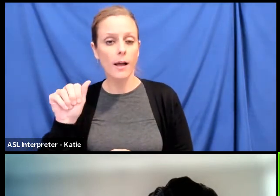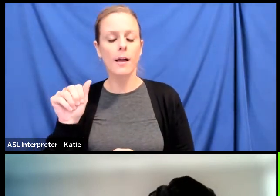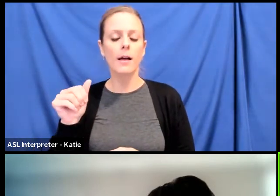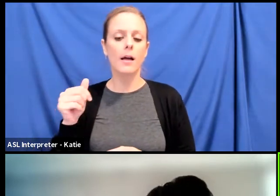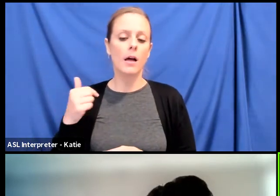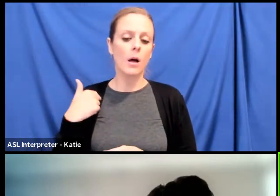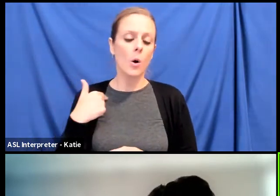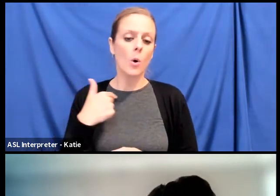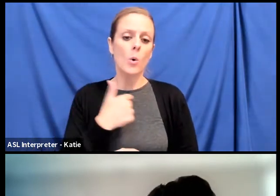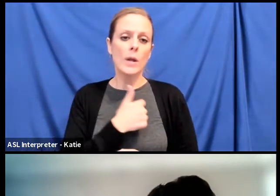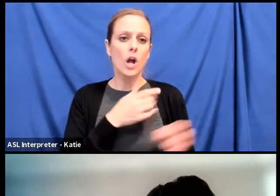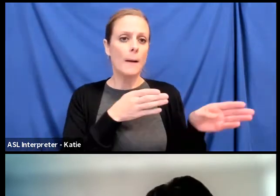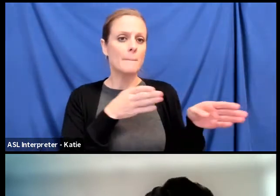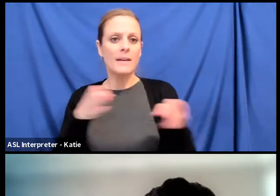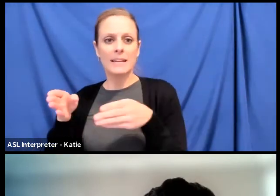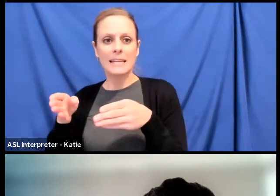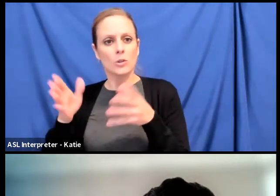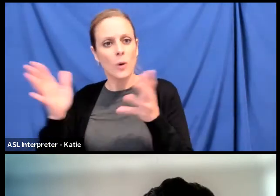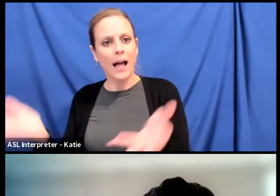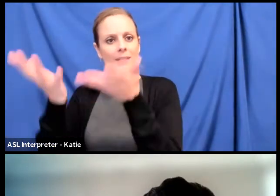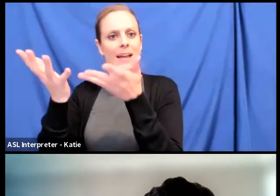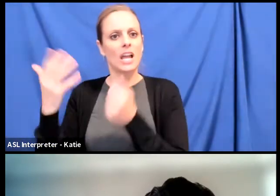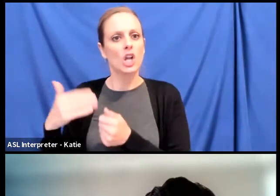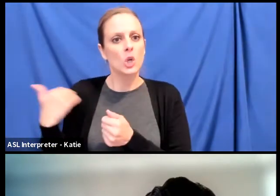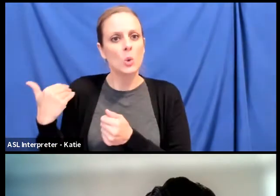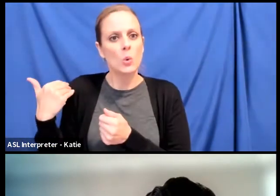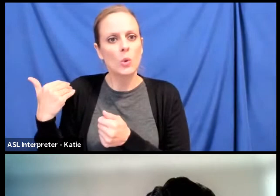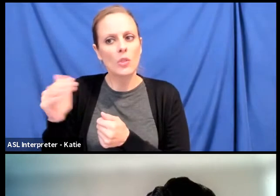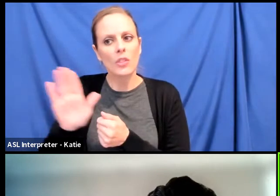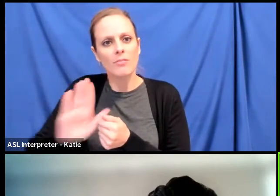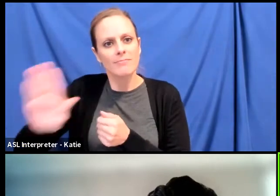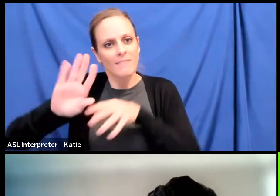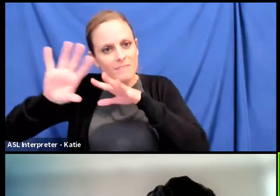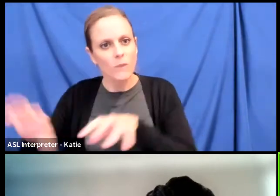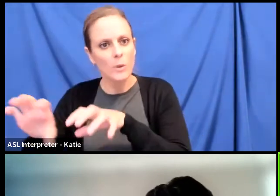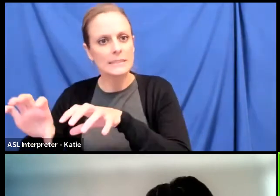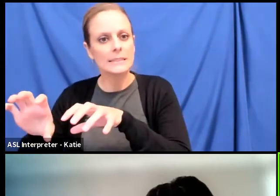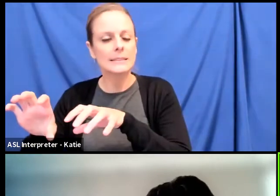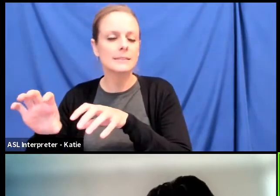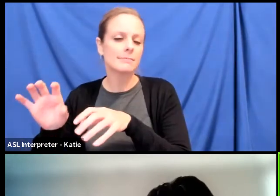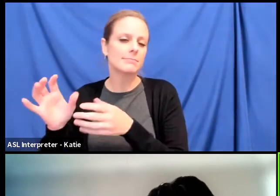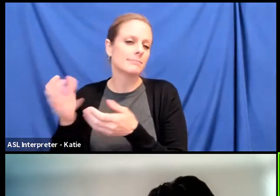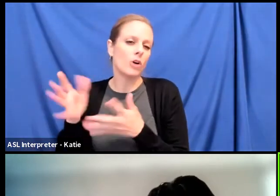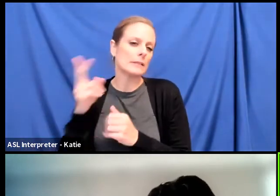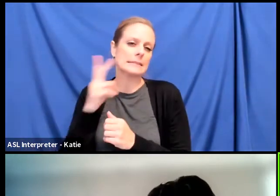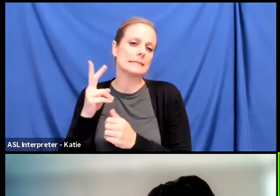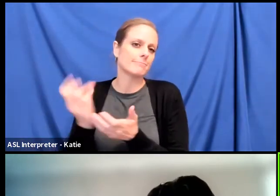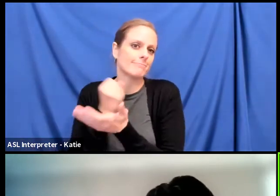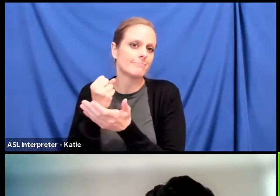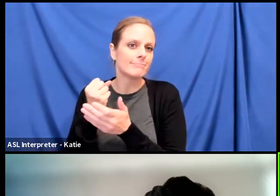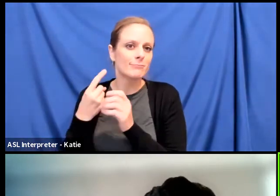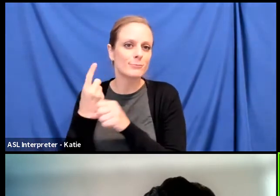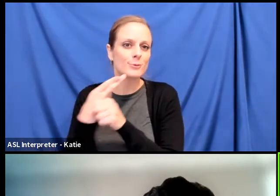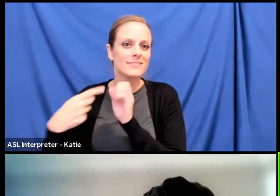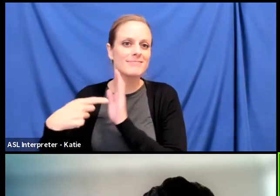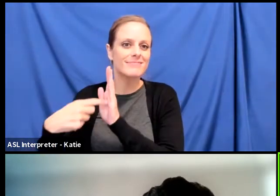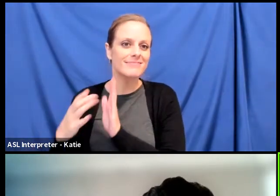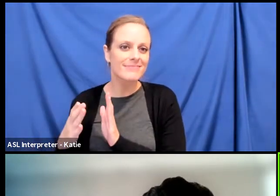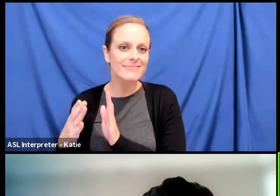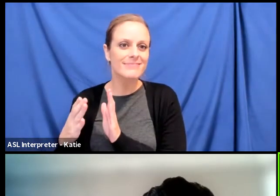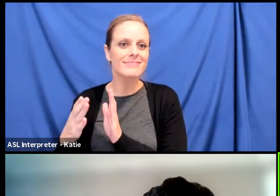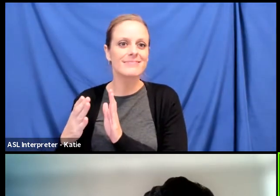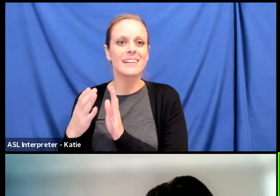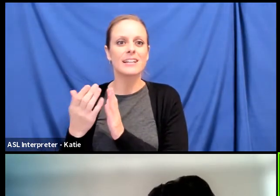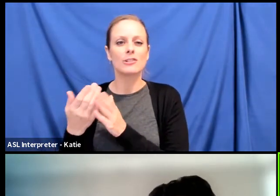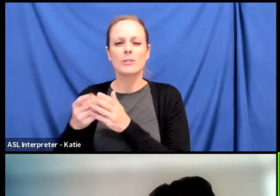youth voices. I mean, you see that in just kind of working with the youth mobilizers and starting to try to break into that social media